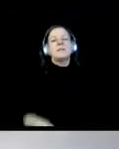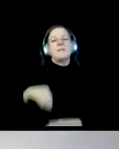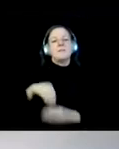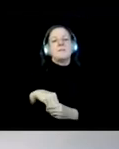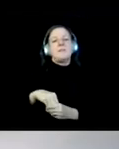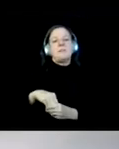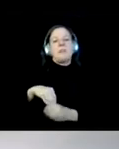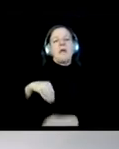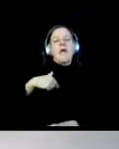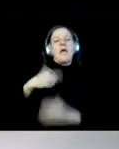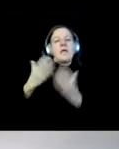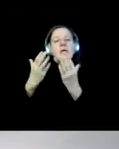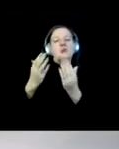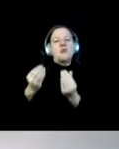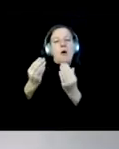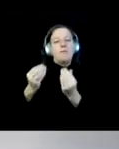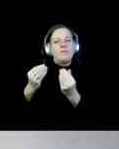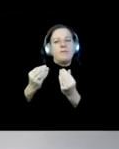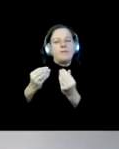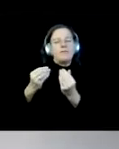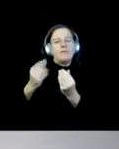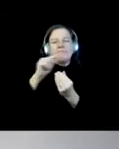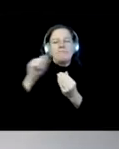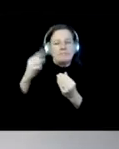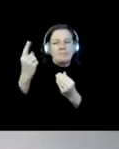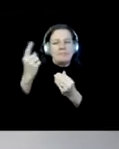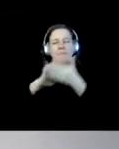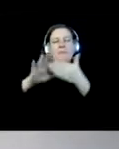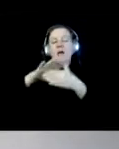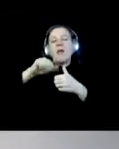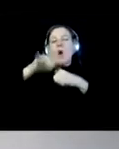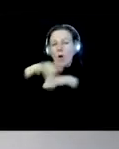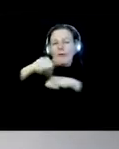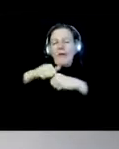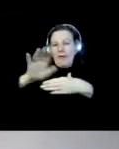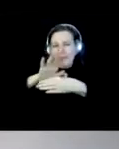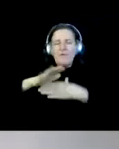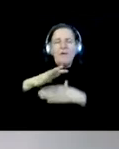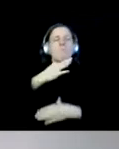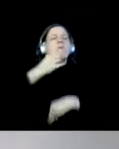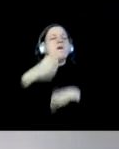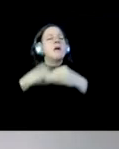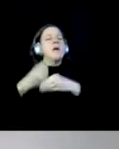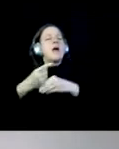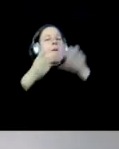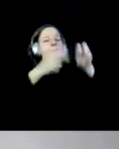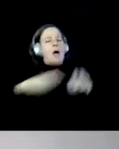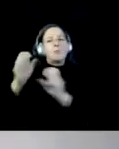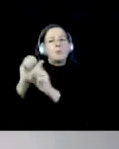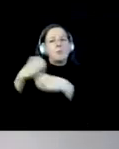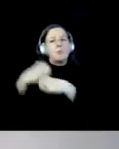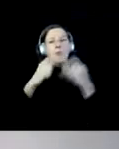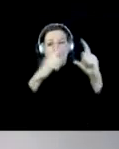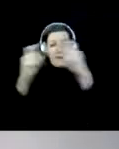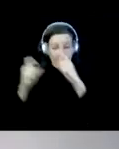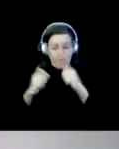and the first one, I'm curious about the transition from making photographs where you can be sorting through